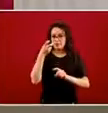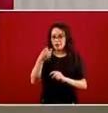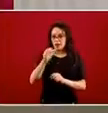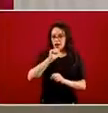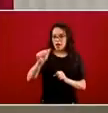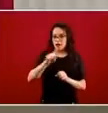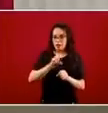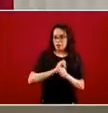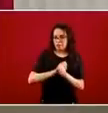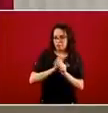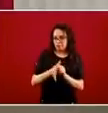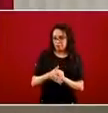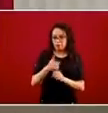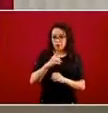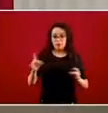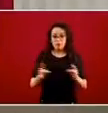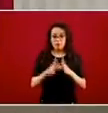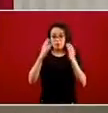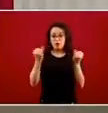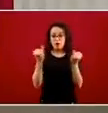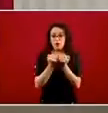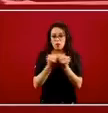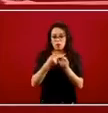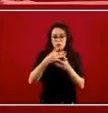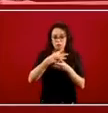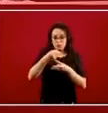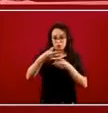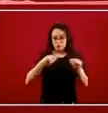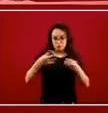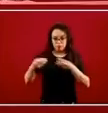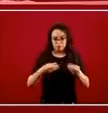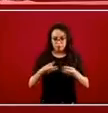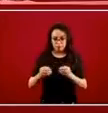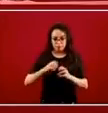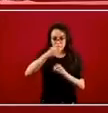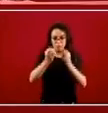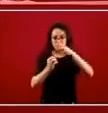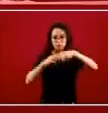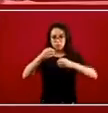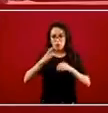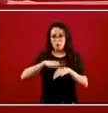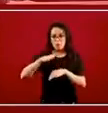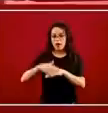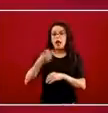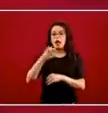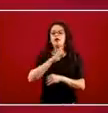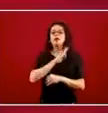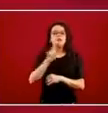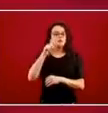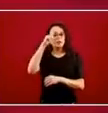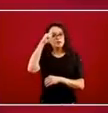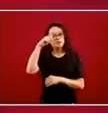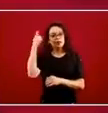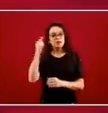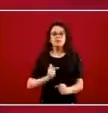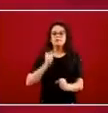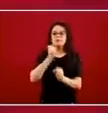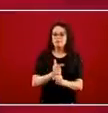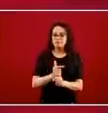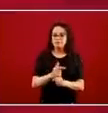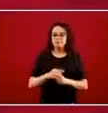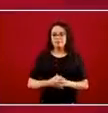mechanism of this genetic material. And when you, well, it's a complicated mechanism,